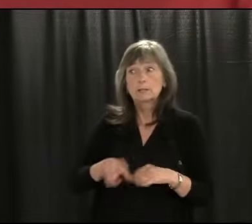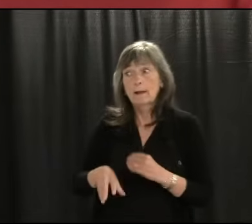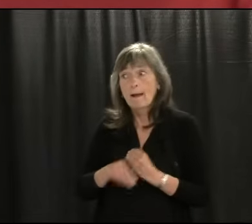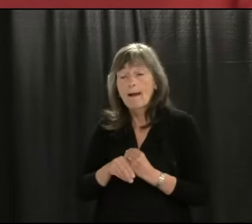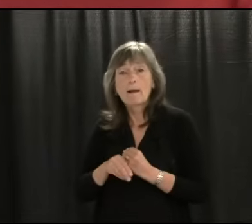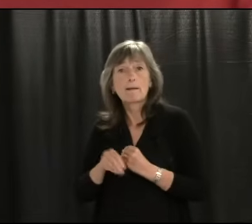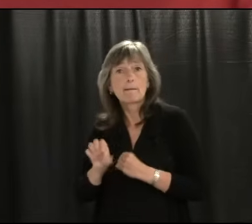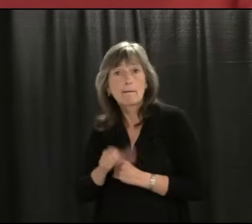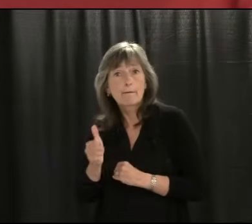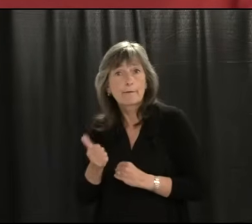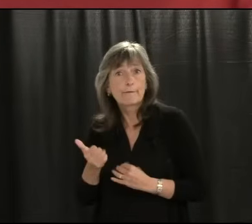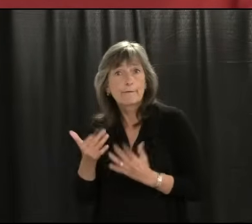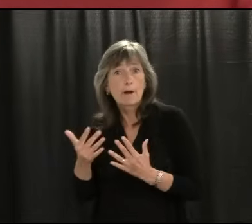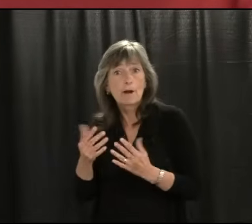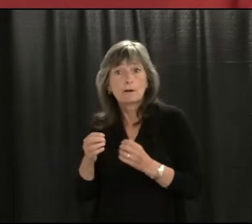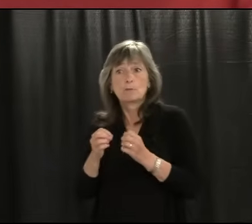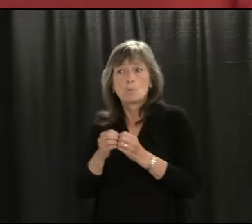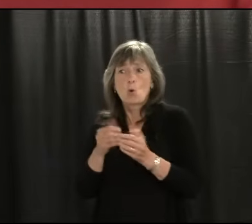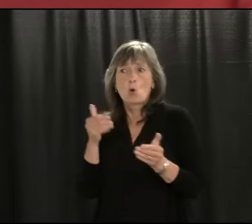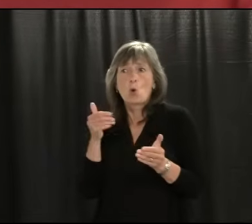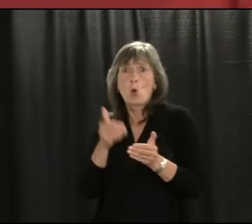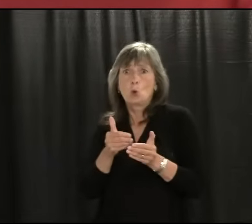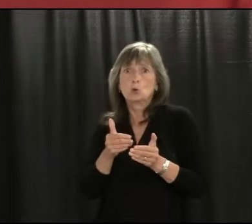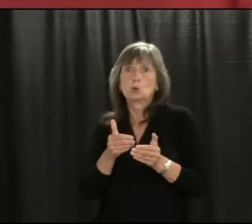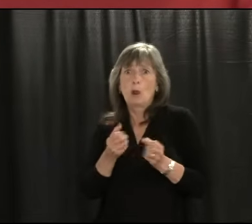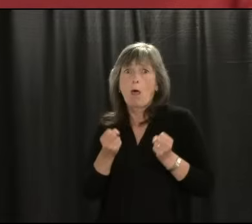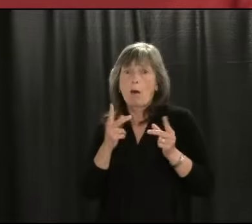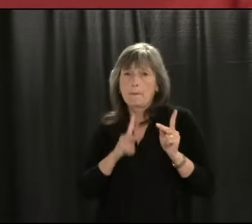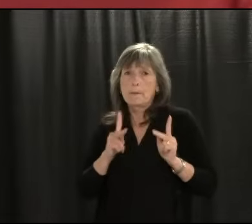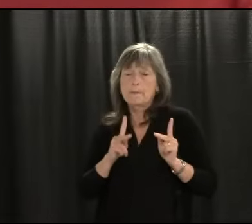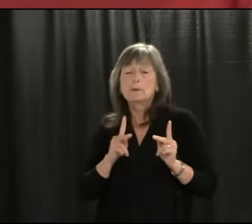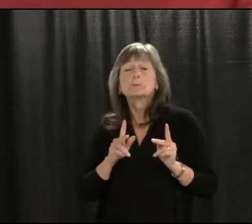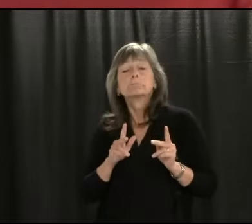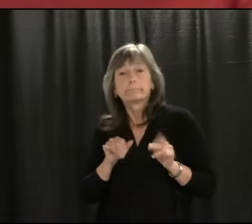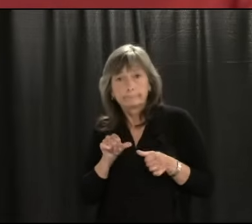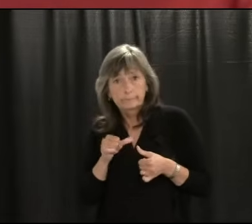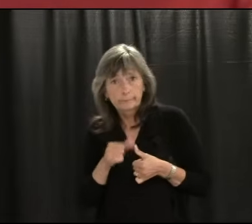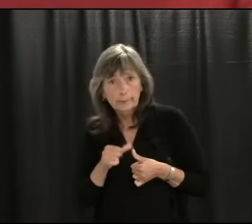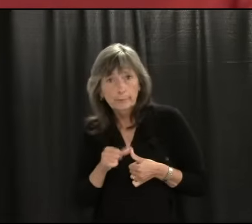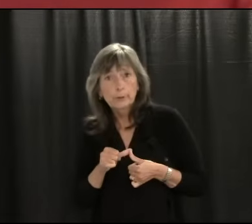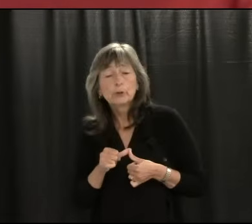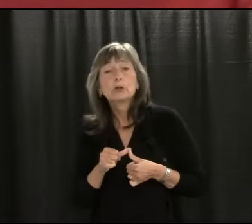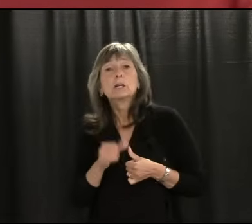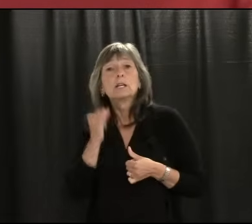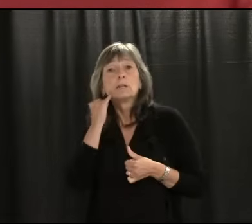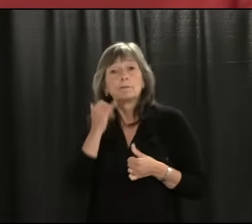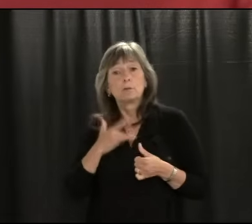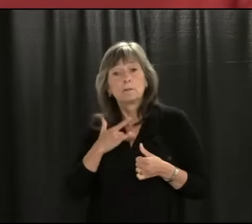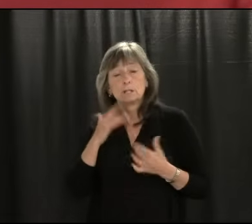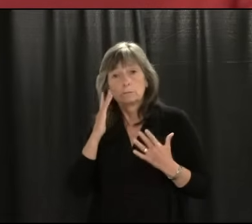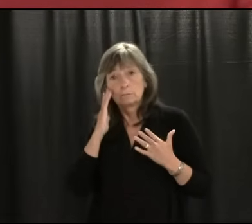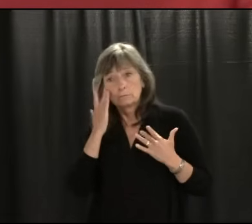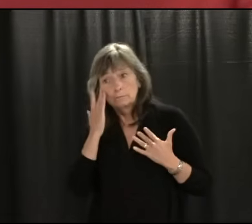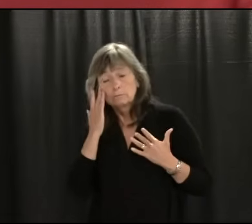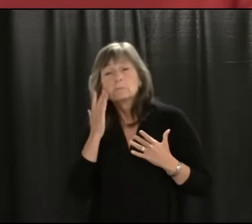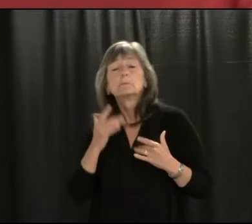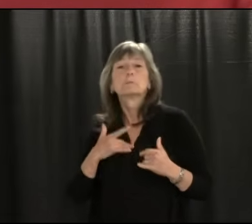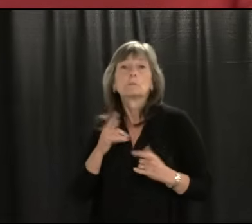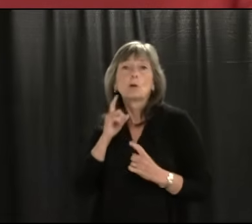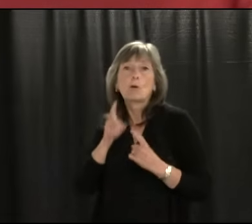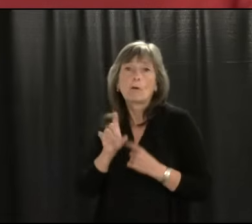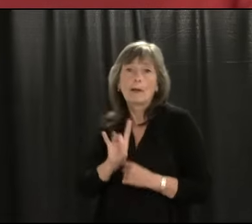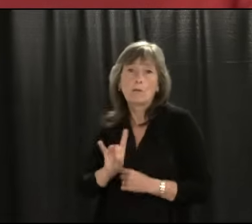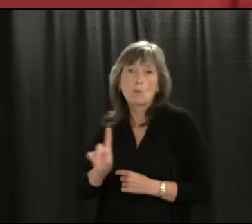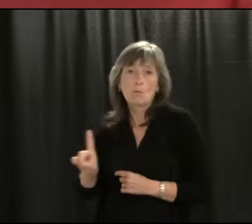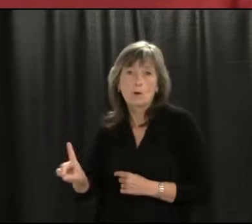in a closer to a heavier populated area, we do want to remind you to call 811. And as I